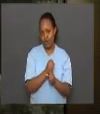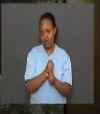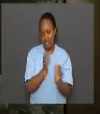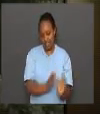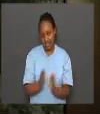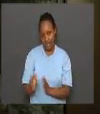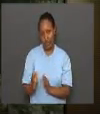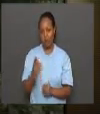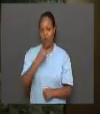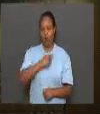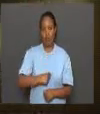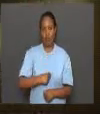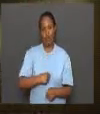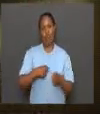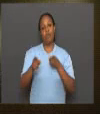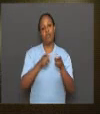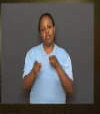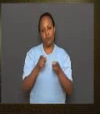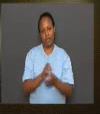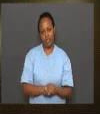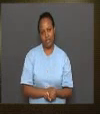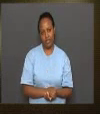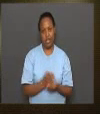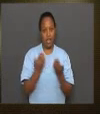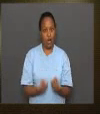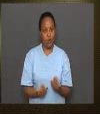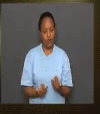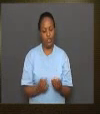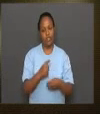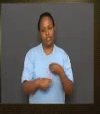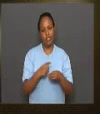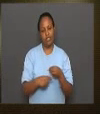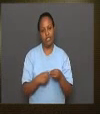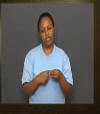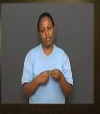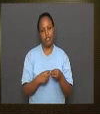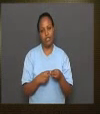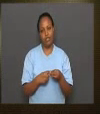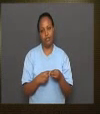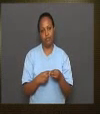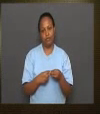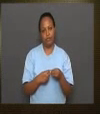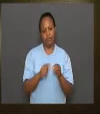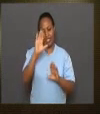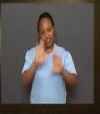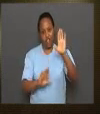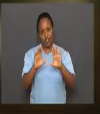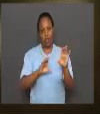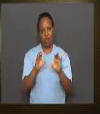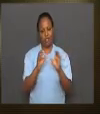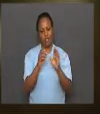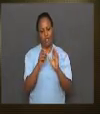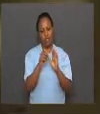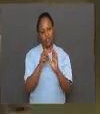their members. Let us now talk about ways of evaluating rules and